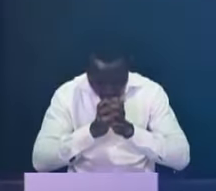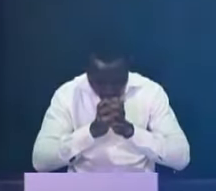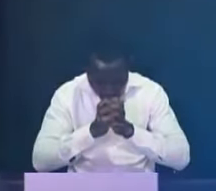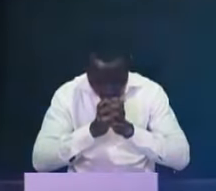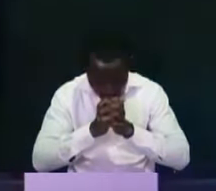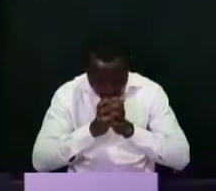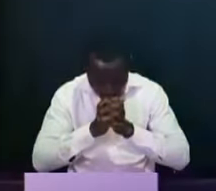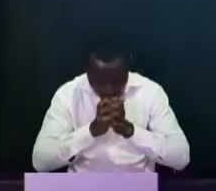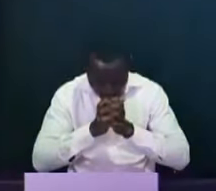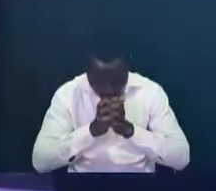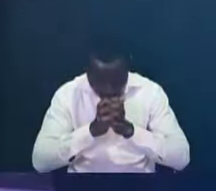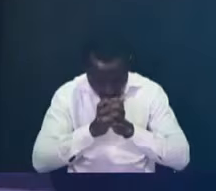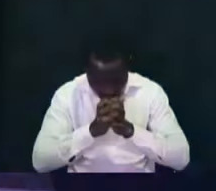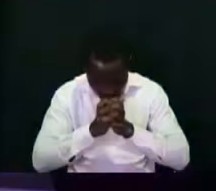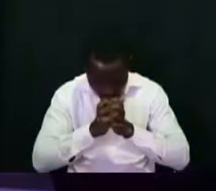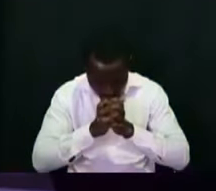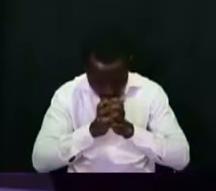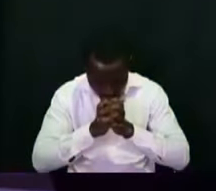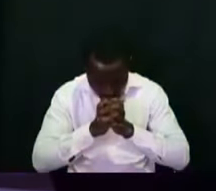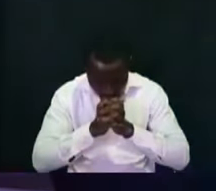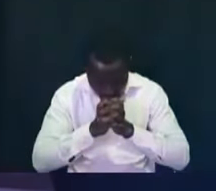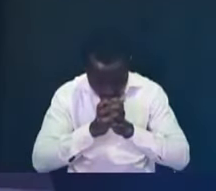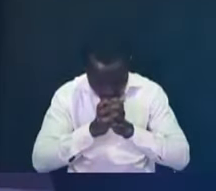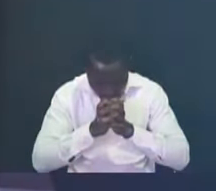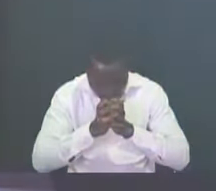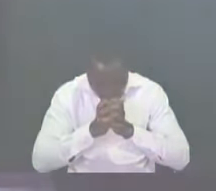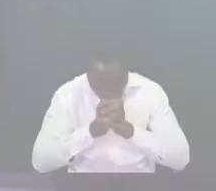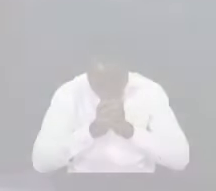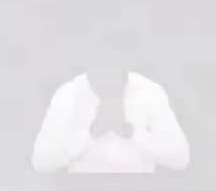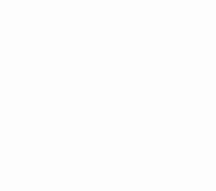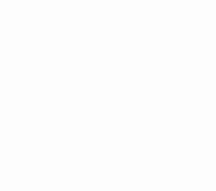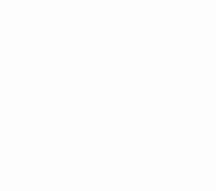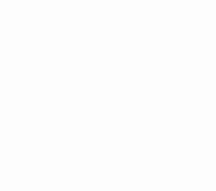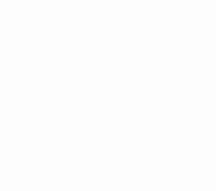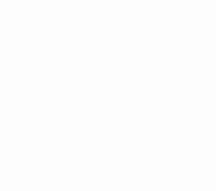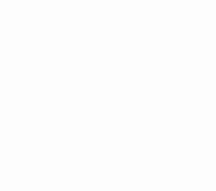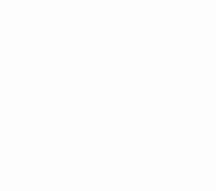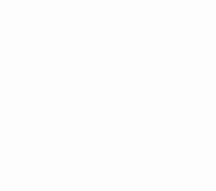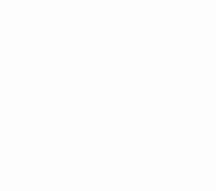Kabo rabadaba, rakabe dere masaya.